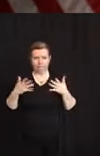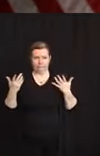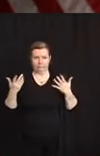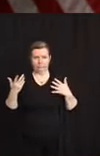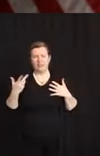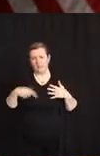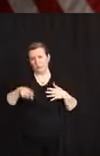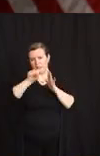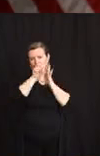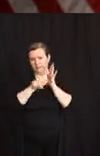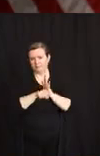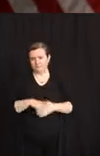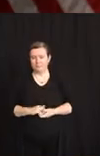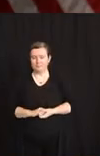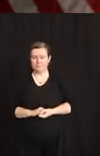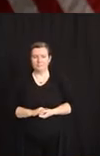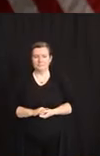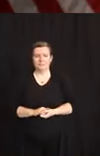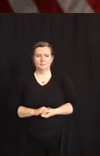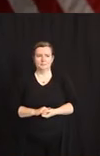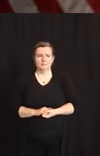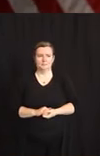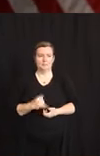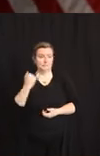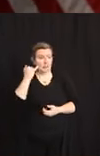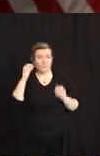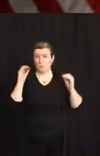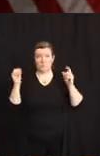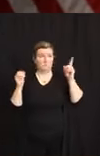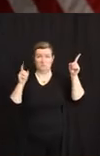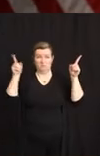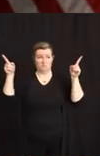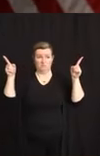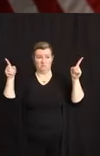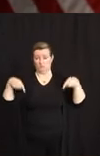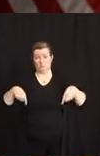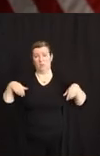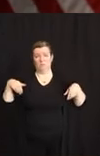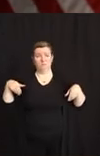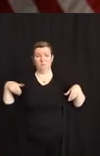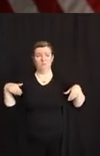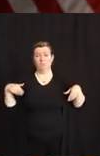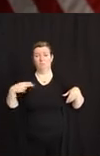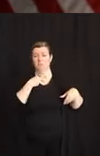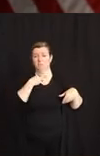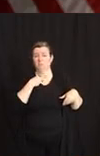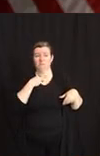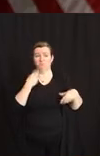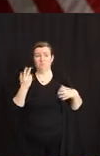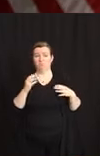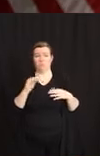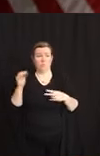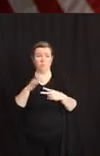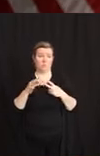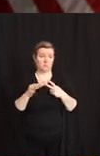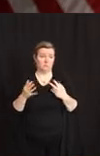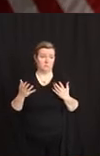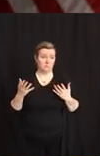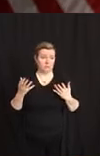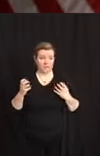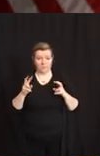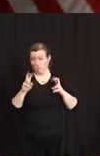over here. But in the absence of those, we have no choice. We've got no choice. We've got to reassess the scale of our